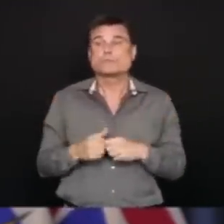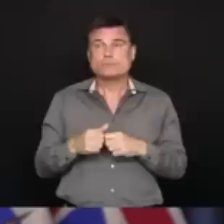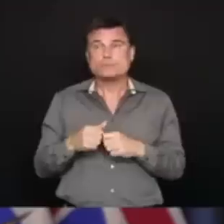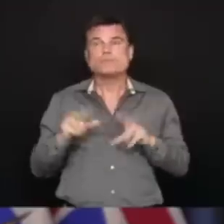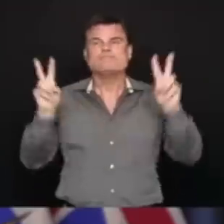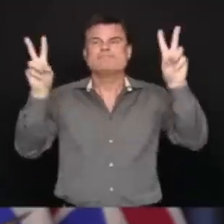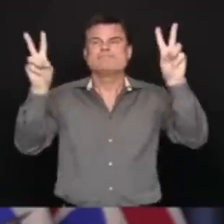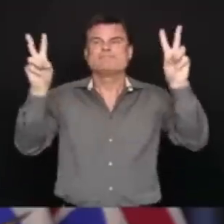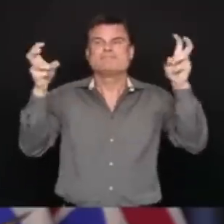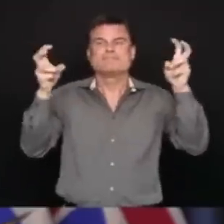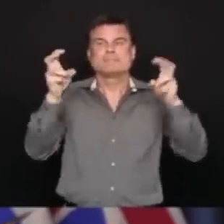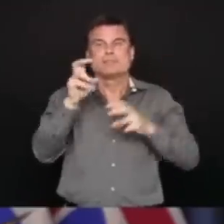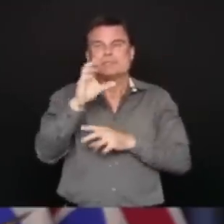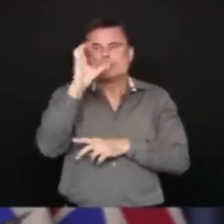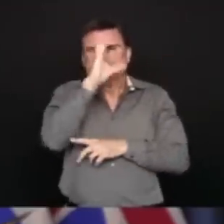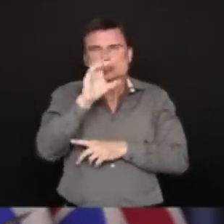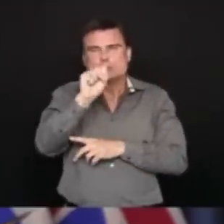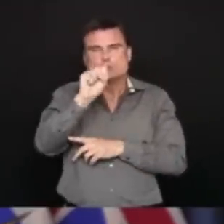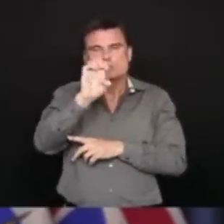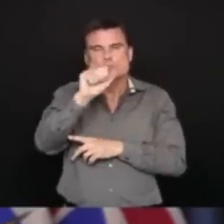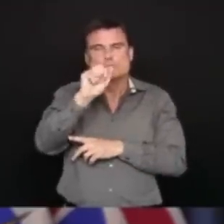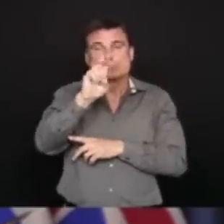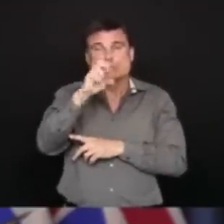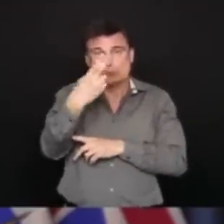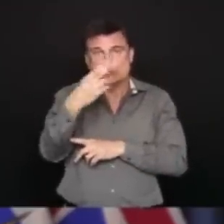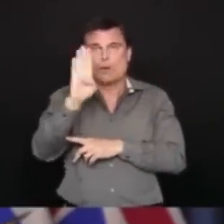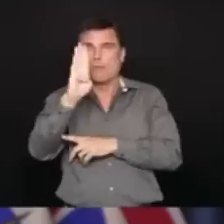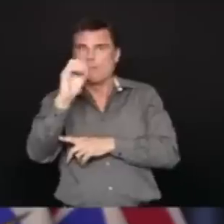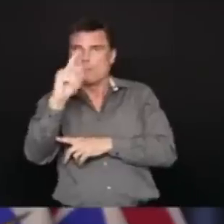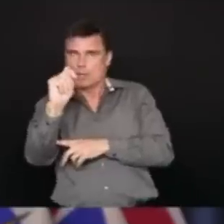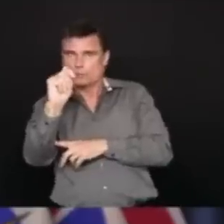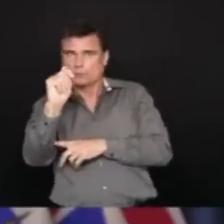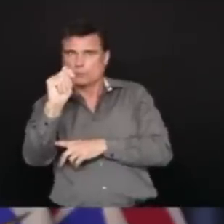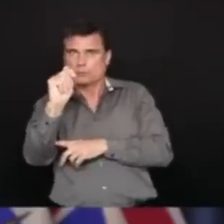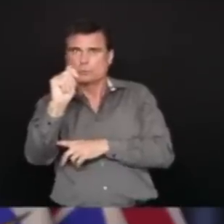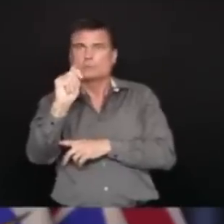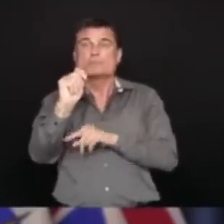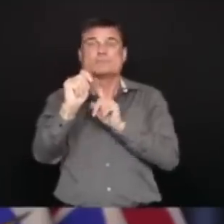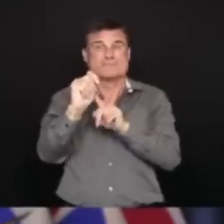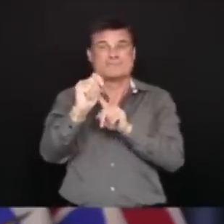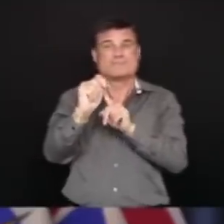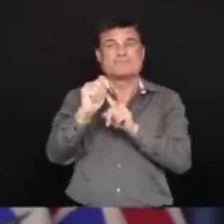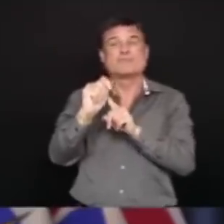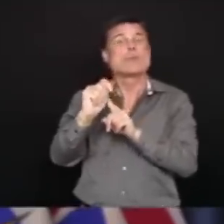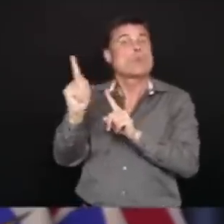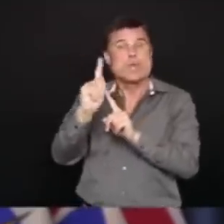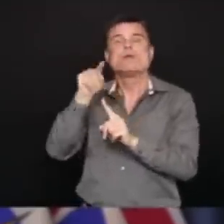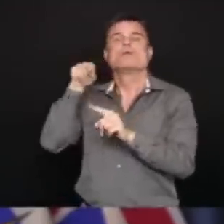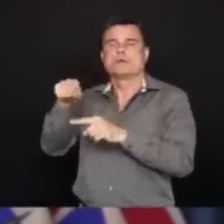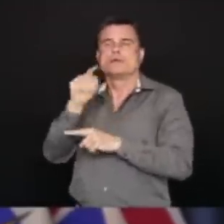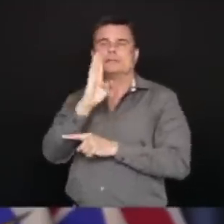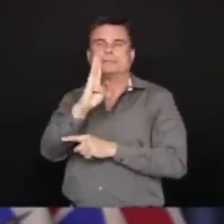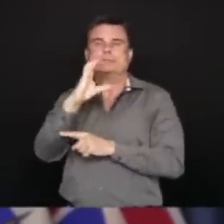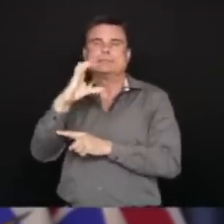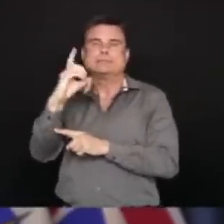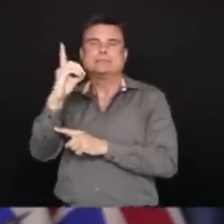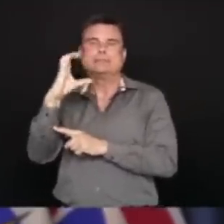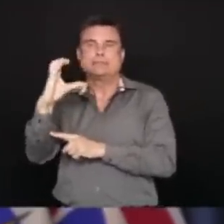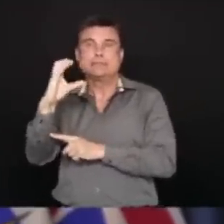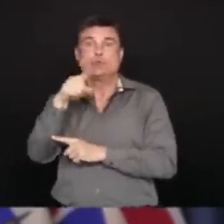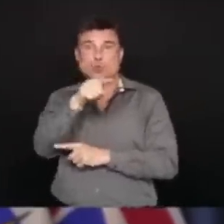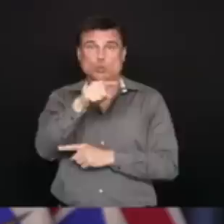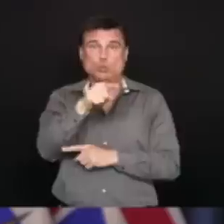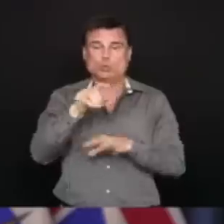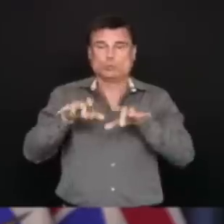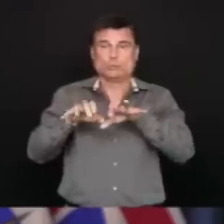get the latest information. It's on the BC CDC website, so you can type in your questions and get direct access to the